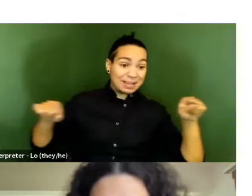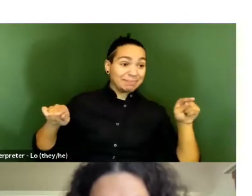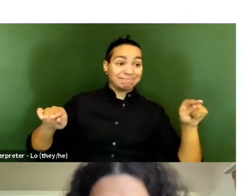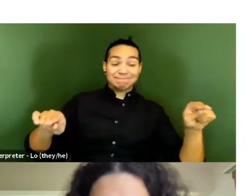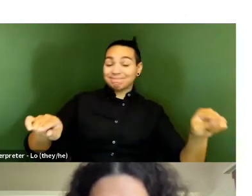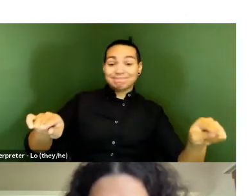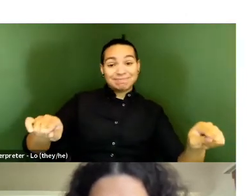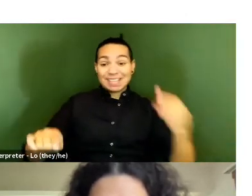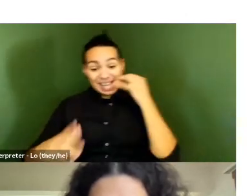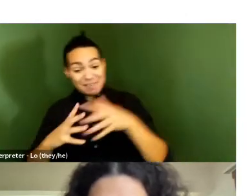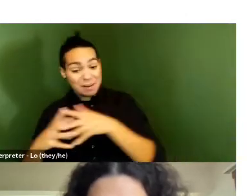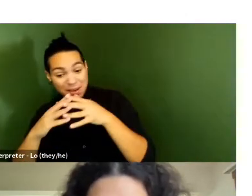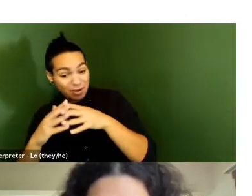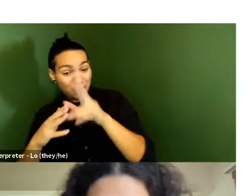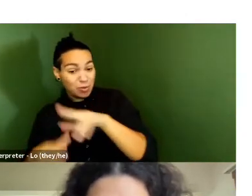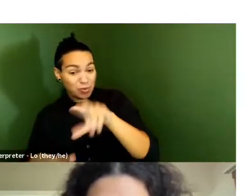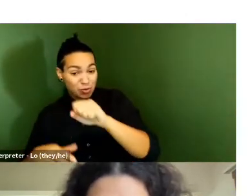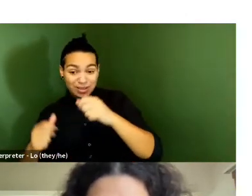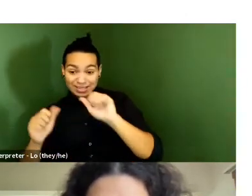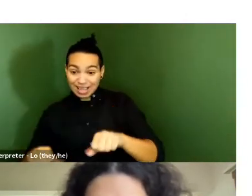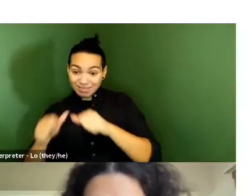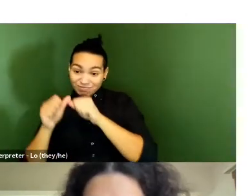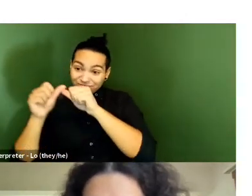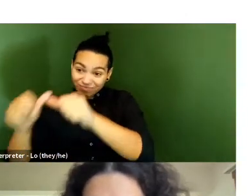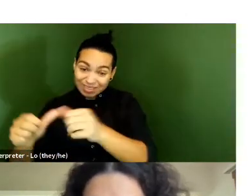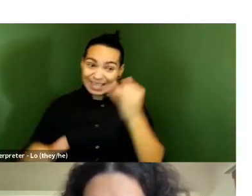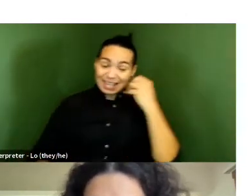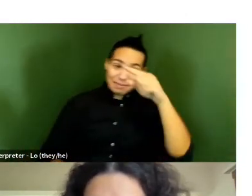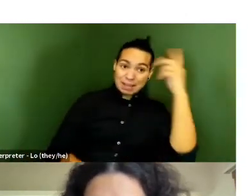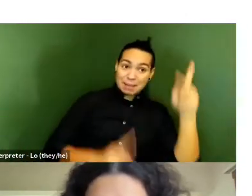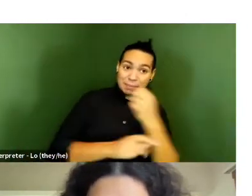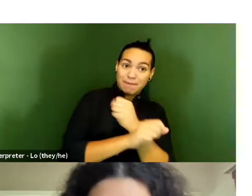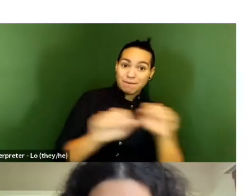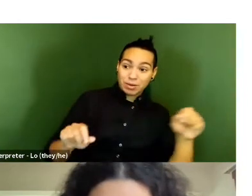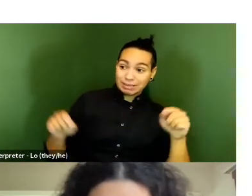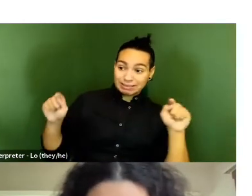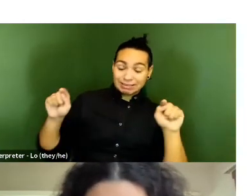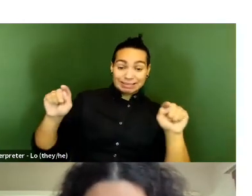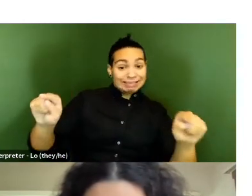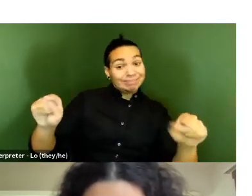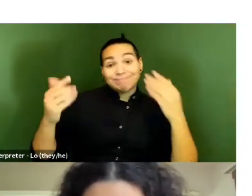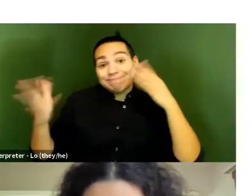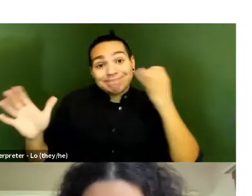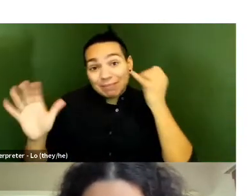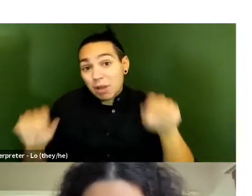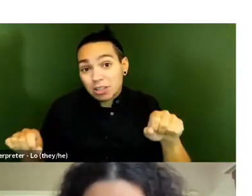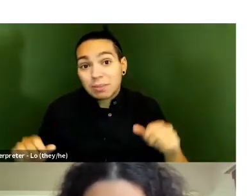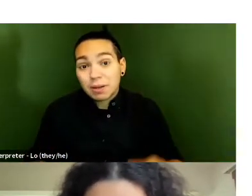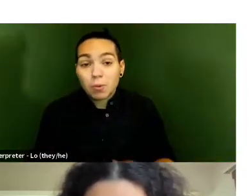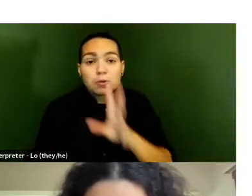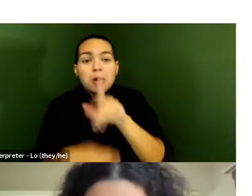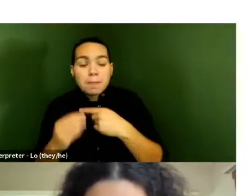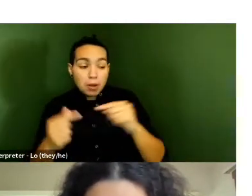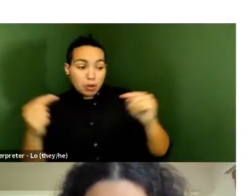it's currently configured if we're talking about reparations, if we're talking about harm. Because truly,